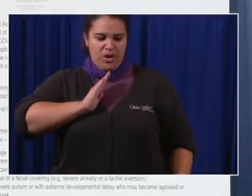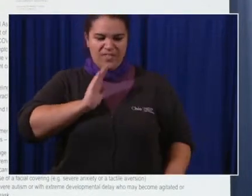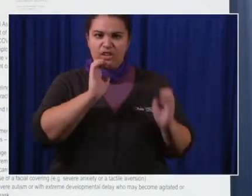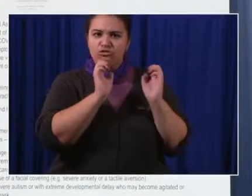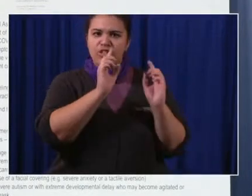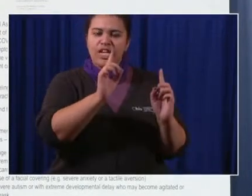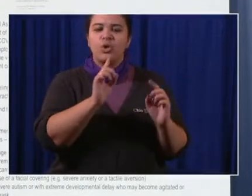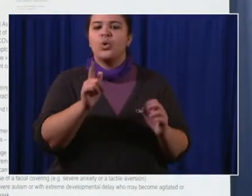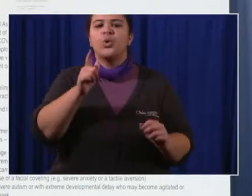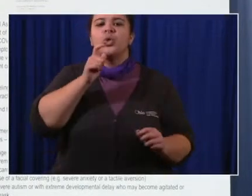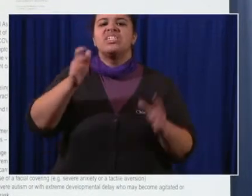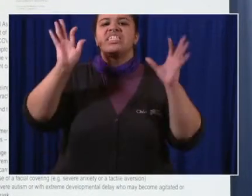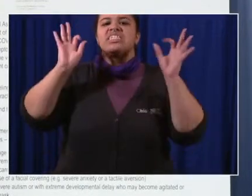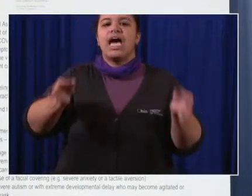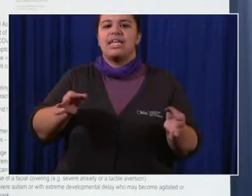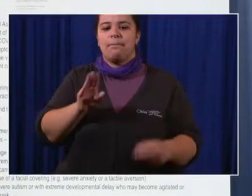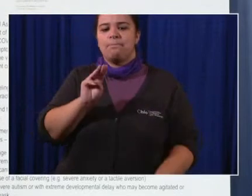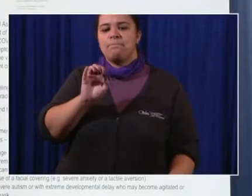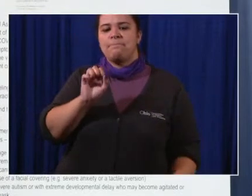this?